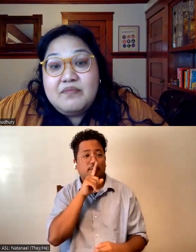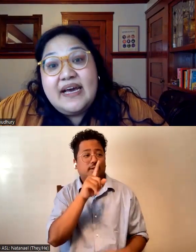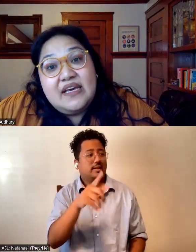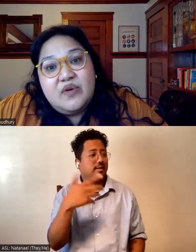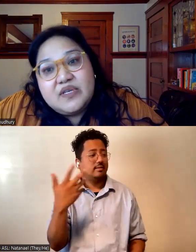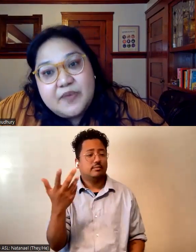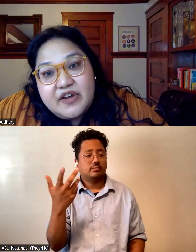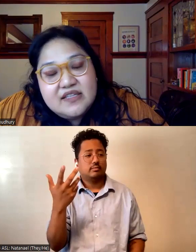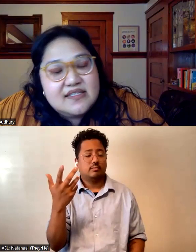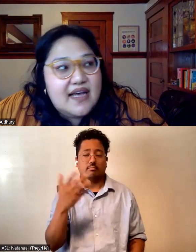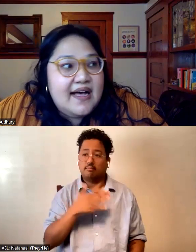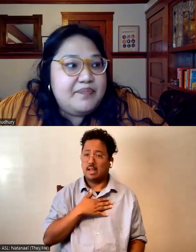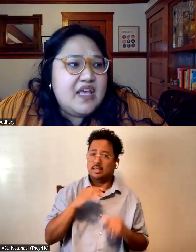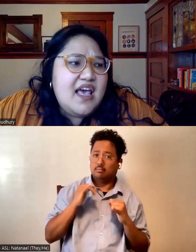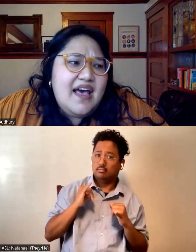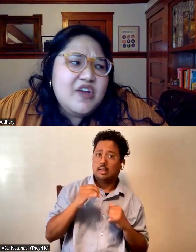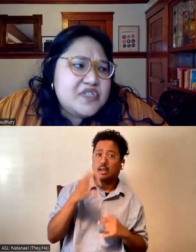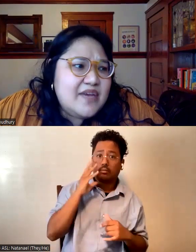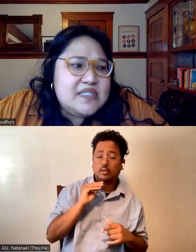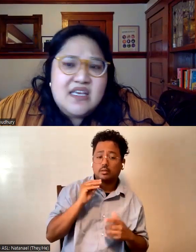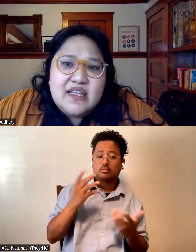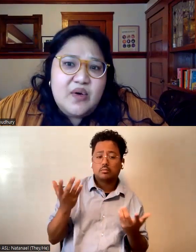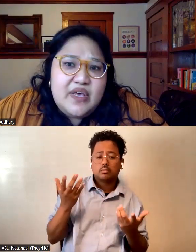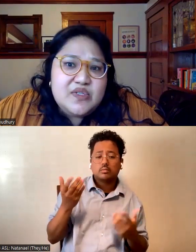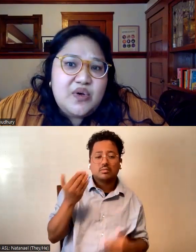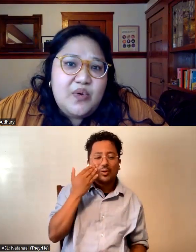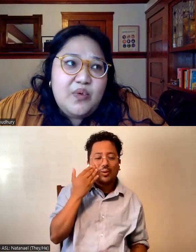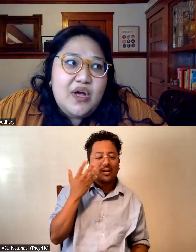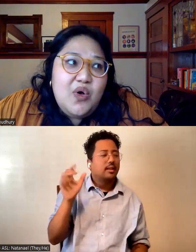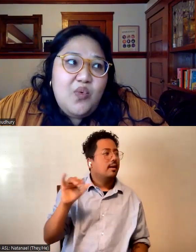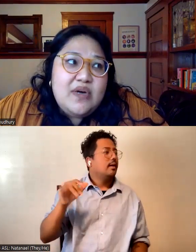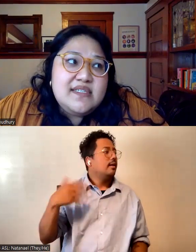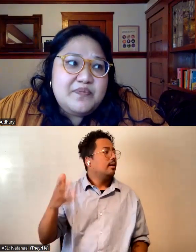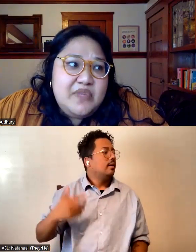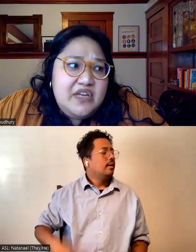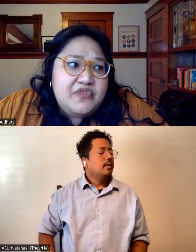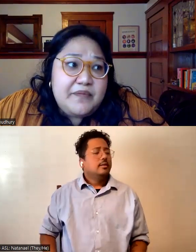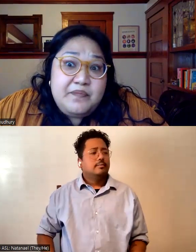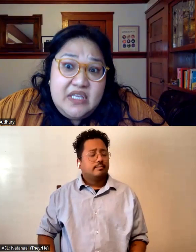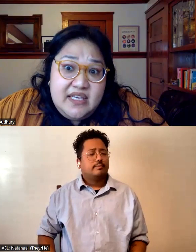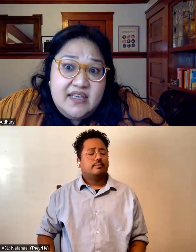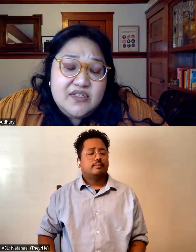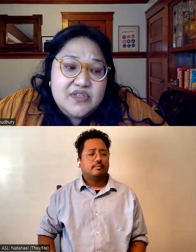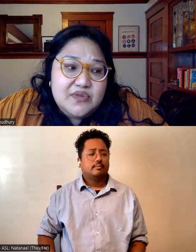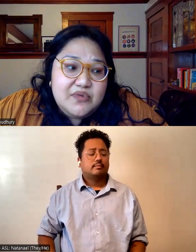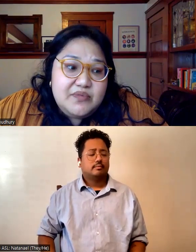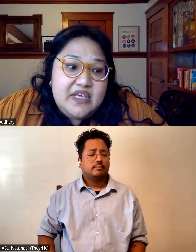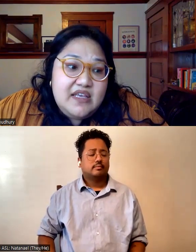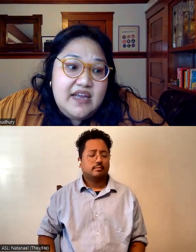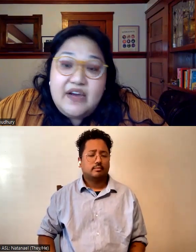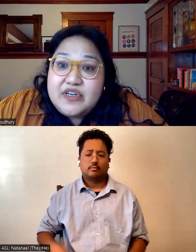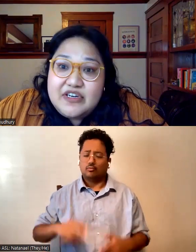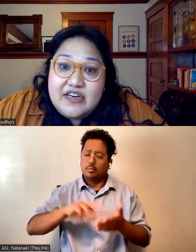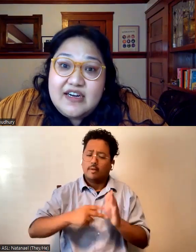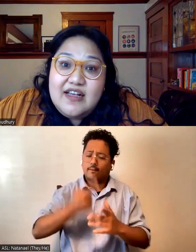to my own experience. And I oftentimes think like, okay, so what does it mean for me to be